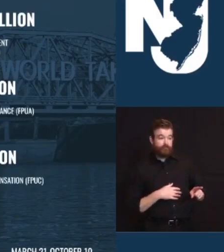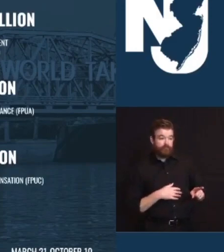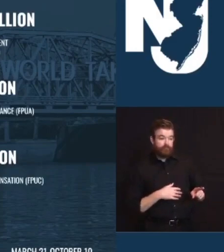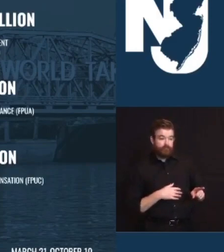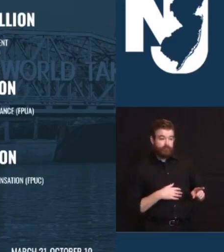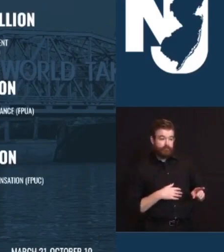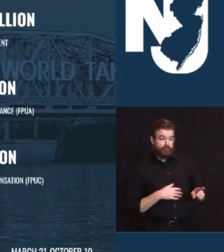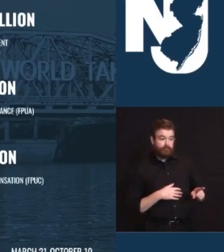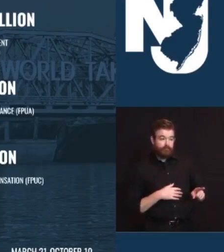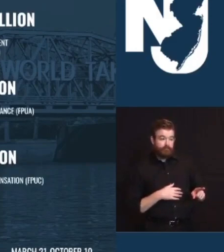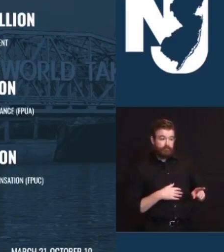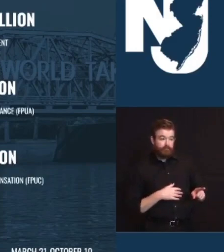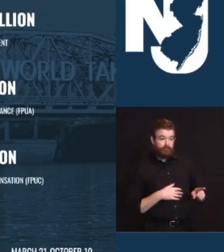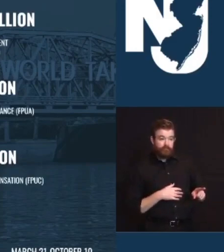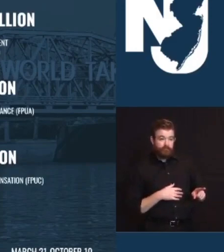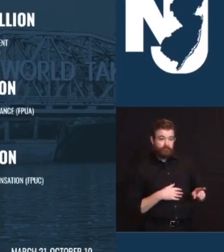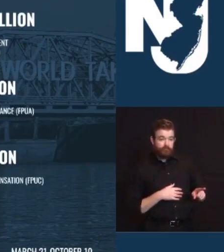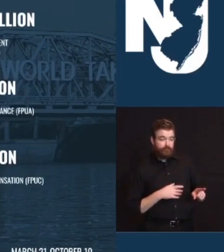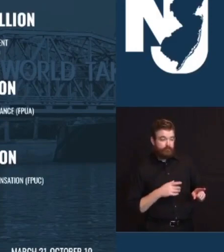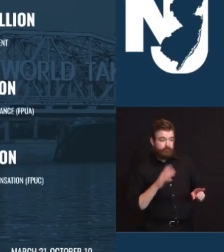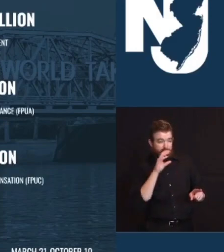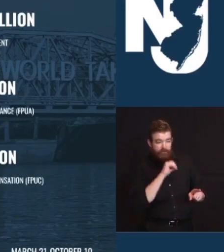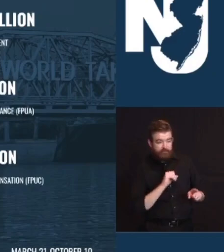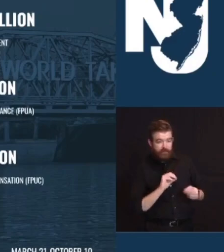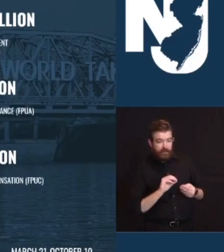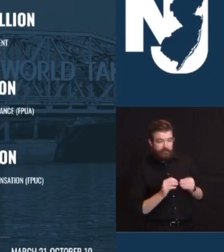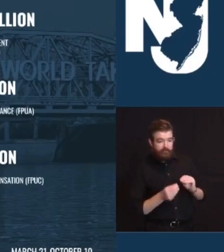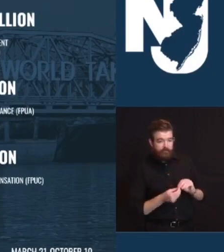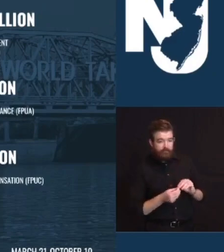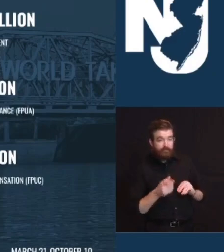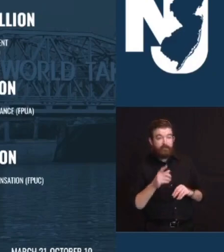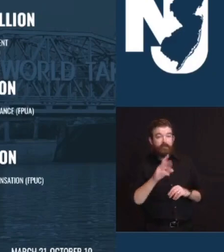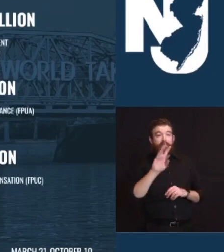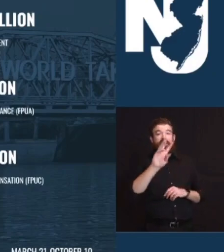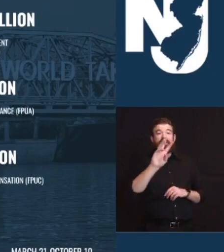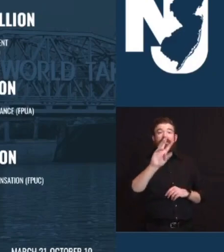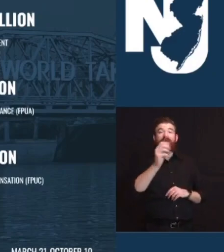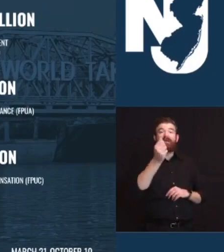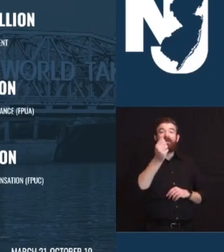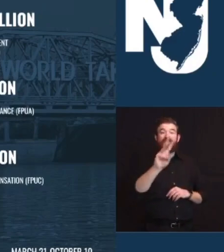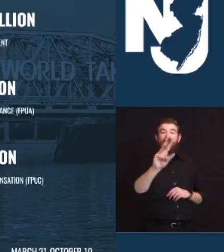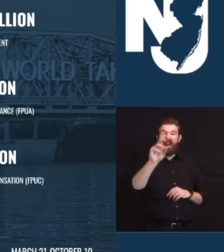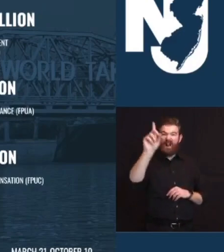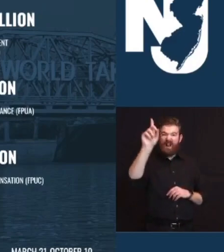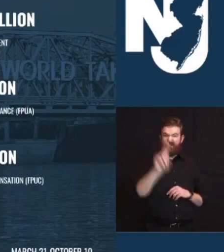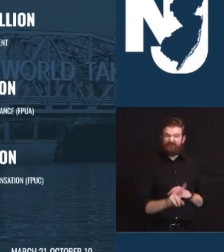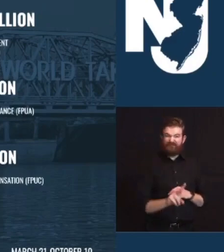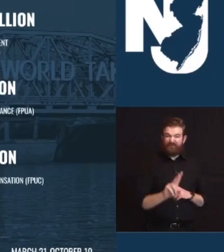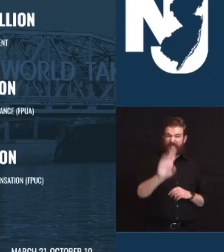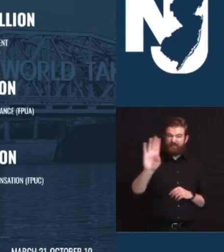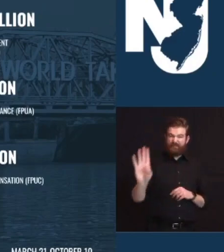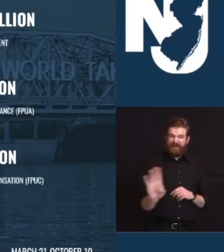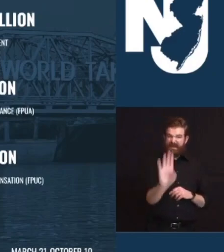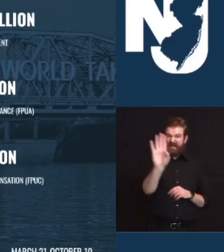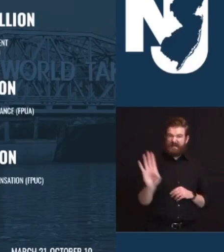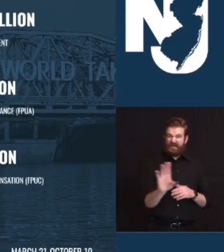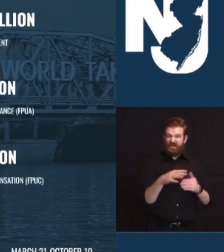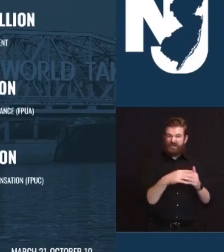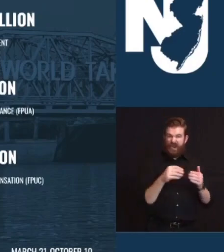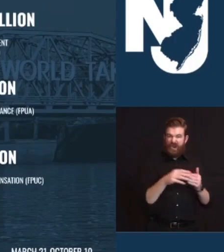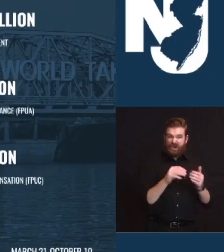payment, and that's a total of $16.5 billion, and the average worker has received nearly